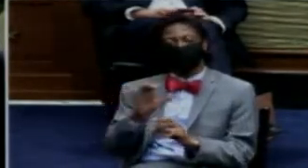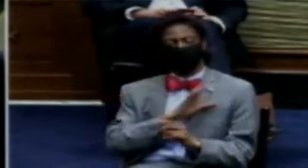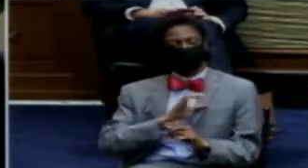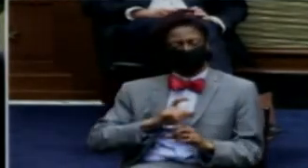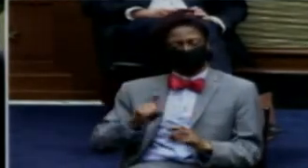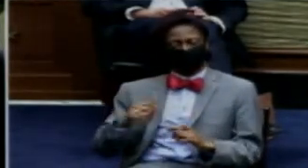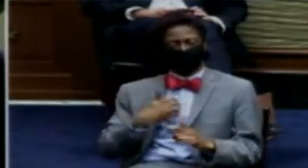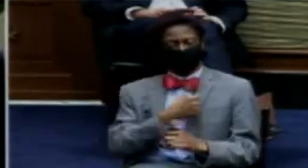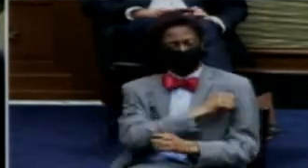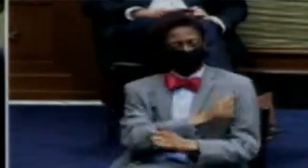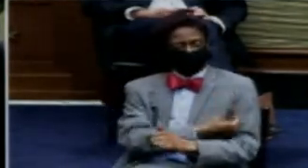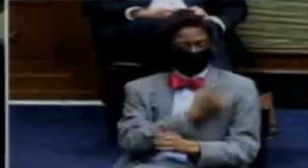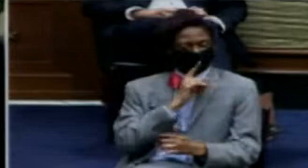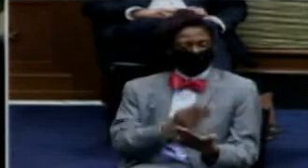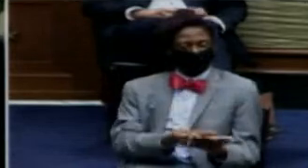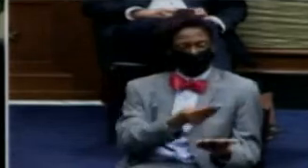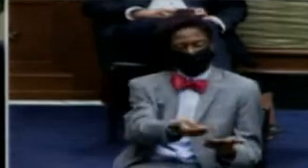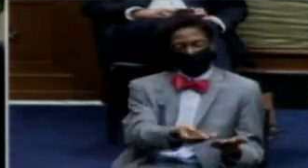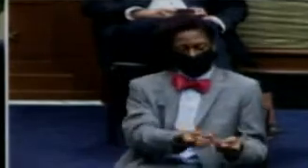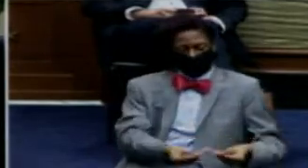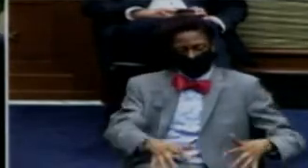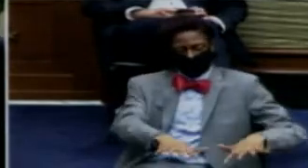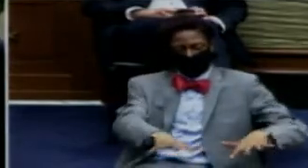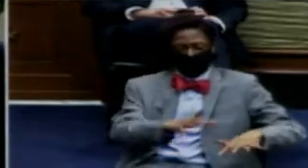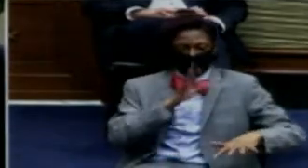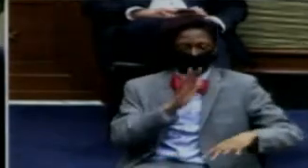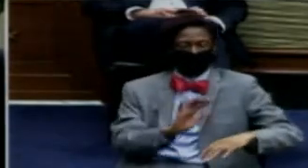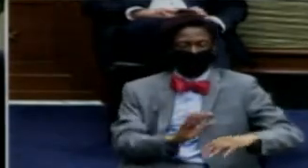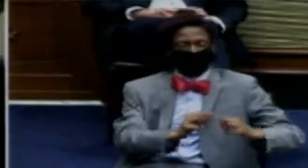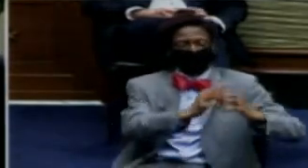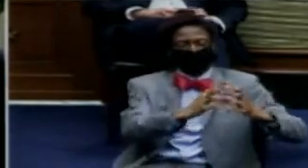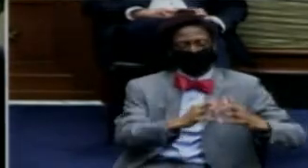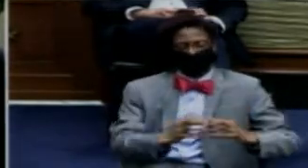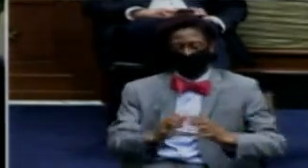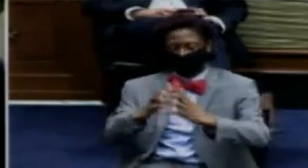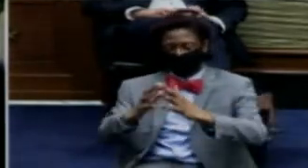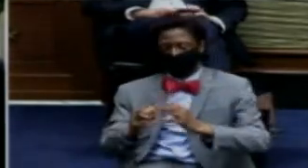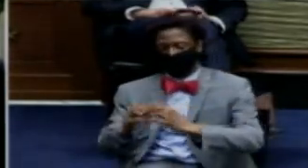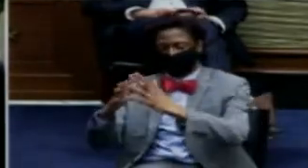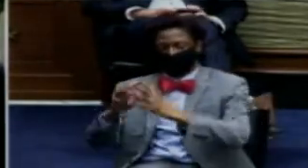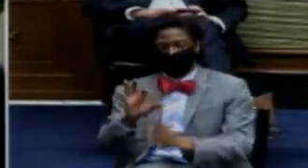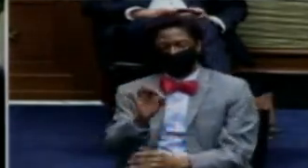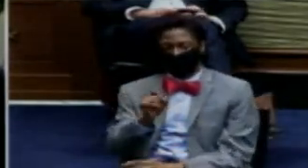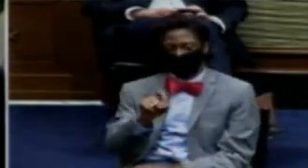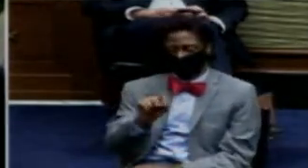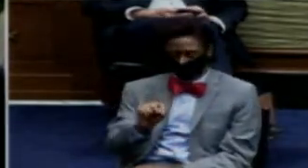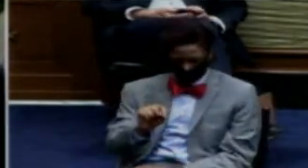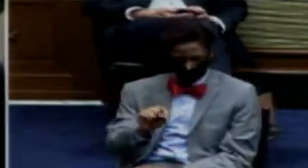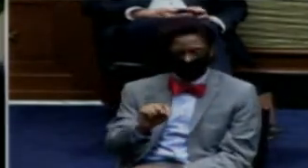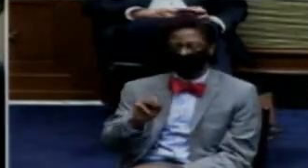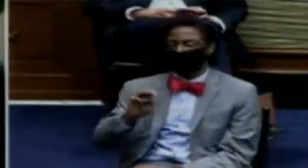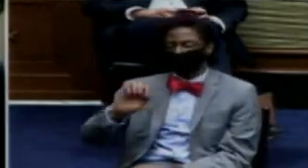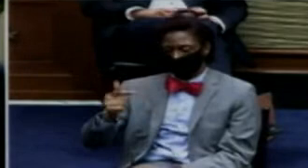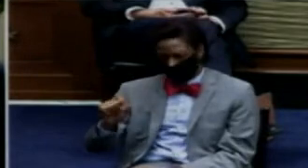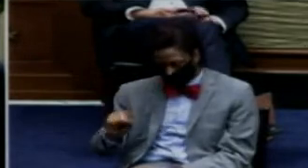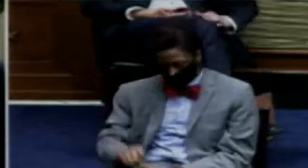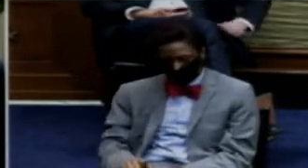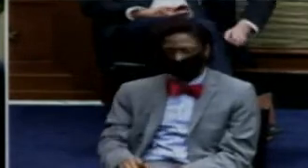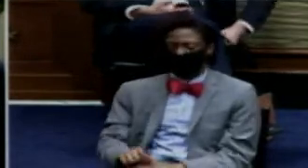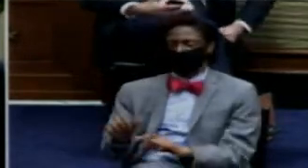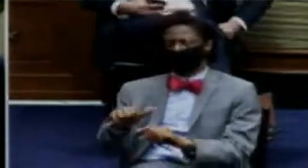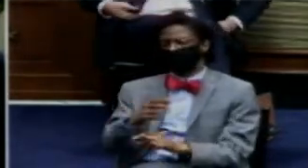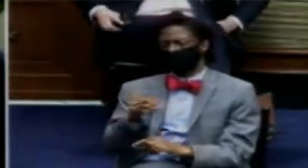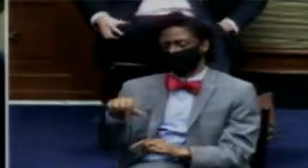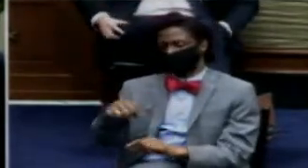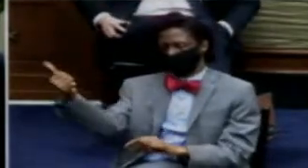authority to purchase places for the erection of forts, magazines, arsenals, dockyards, and other needful buildings